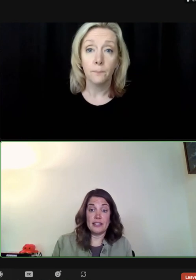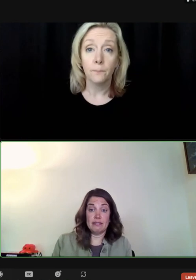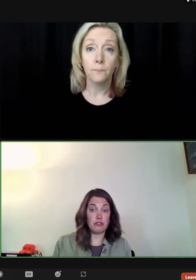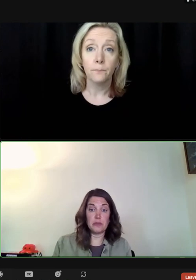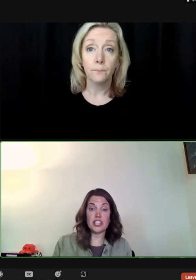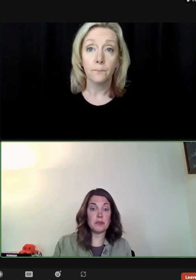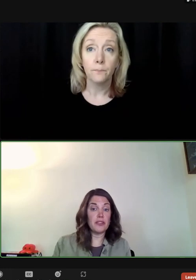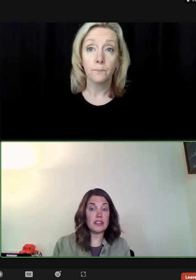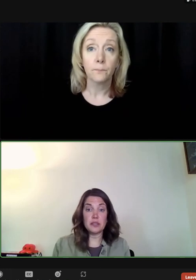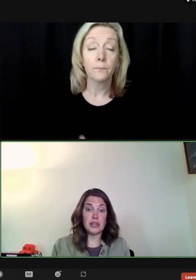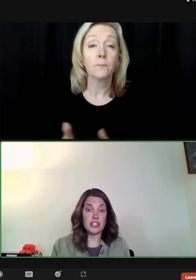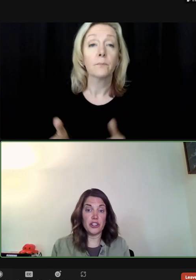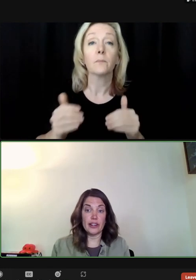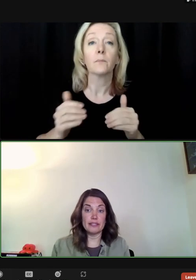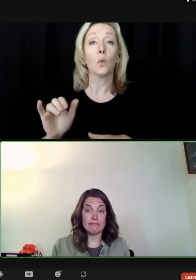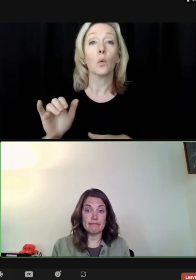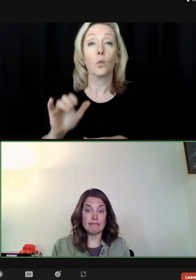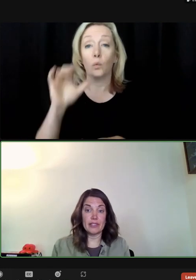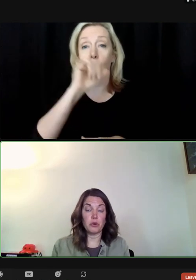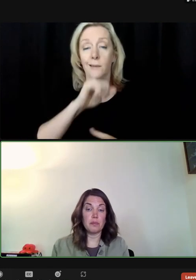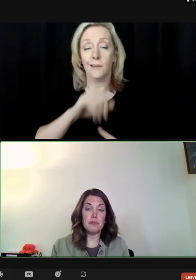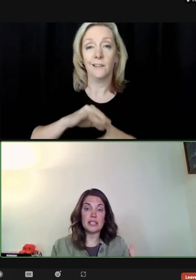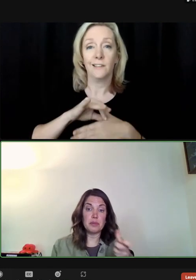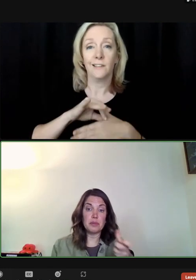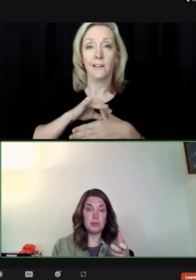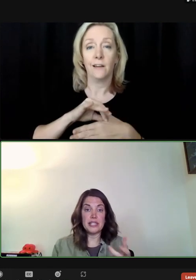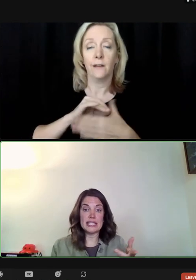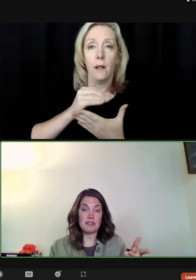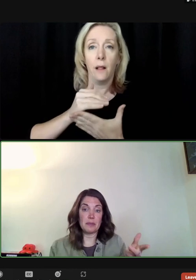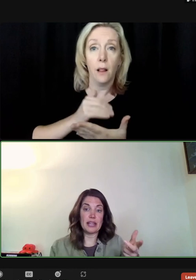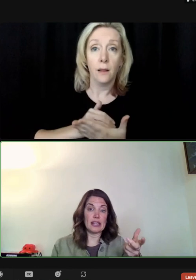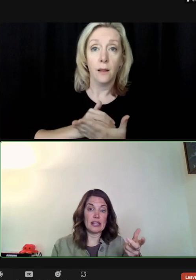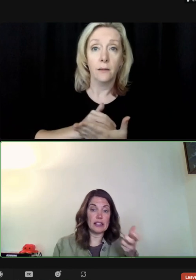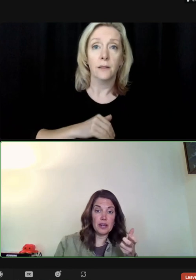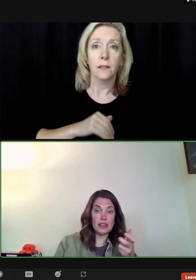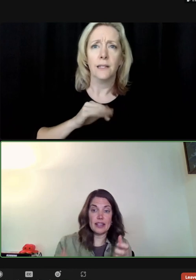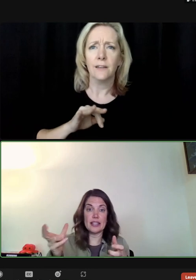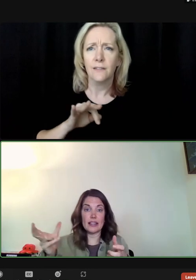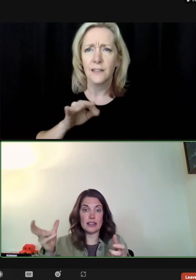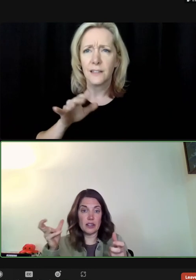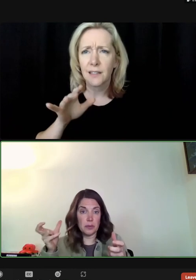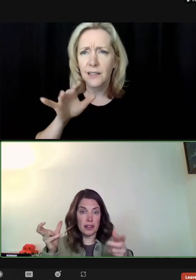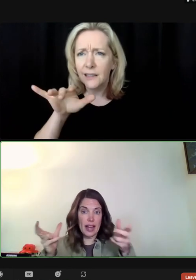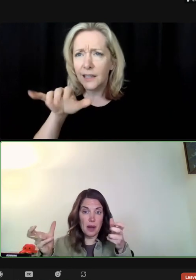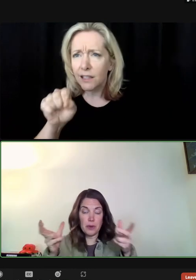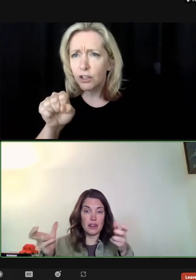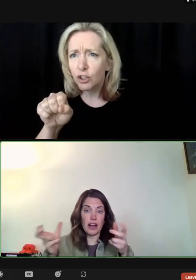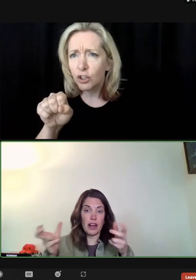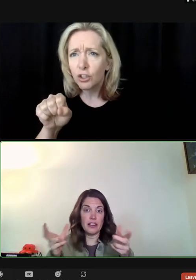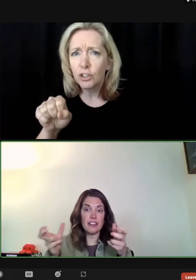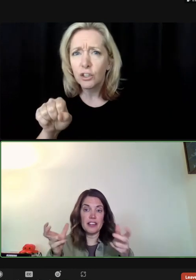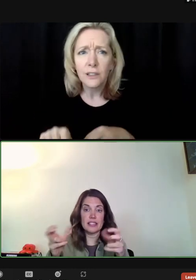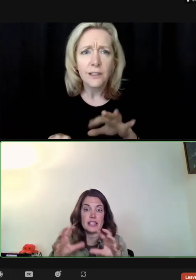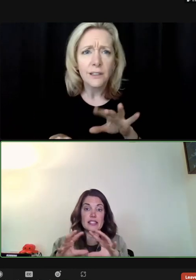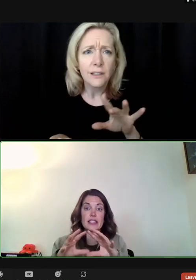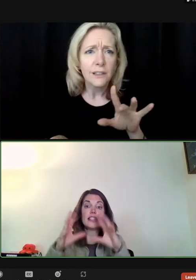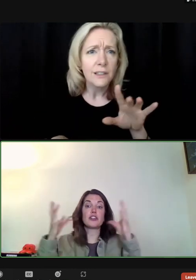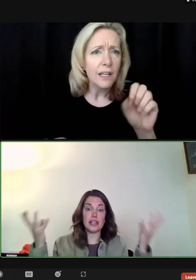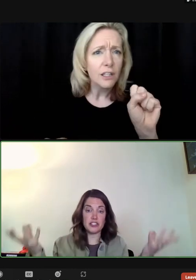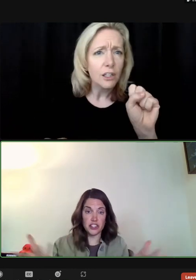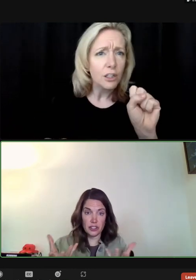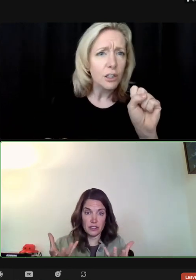And content information about the lesson being taught. If we're missing bits and pieces, if I'm getting a little bit of this and a little bit of that, but nothing